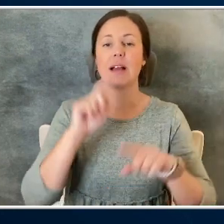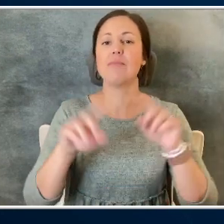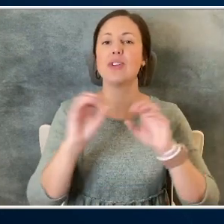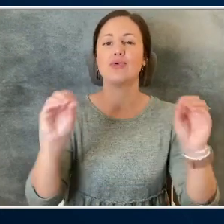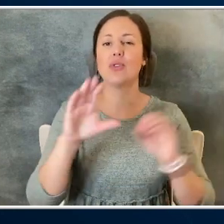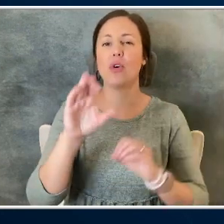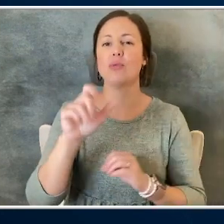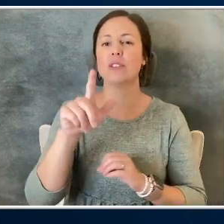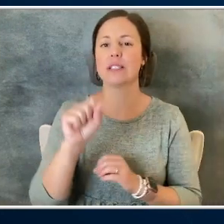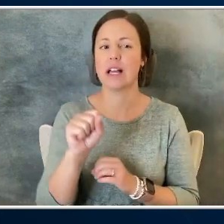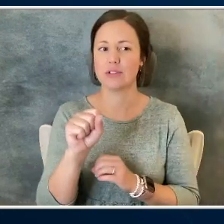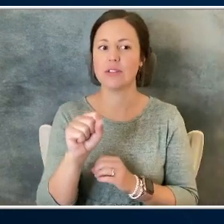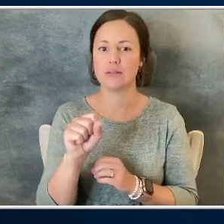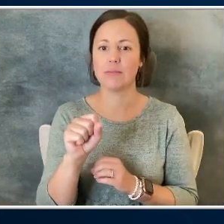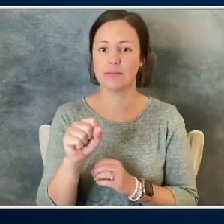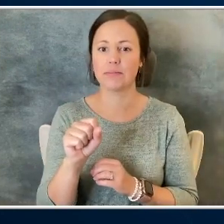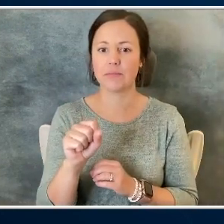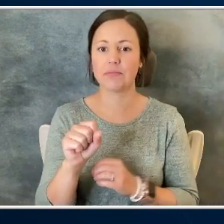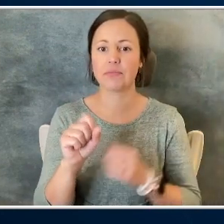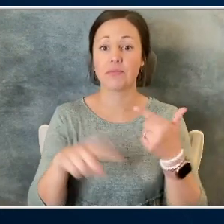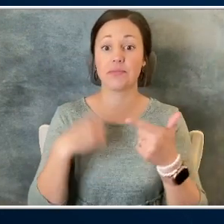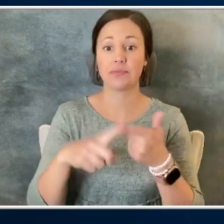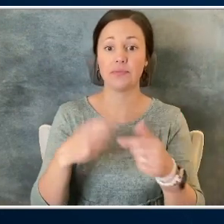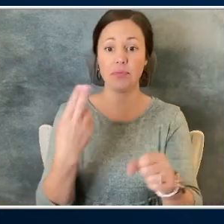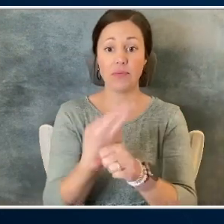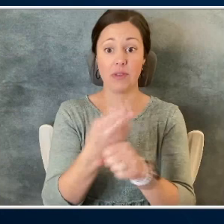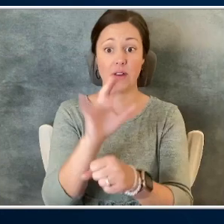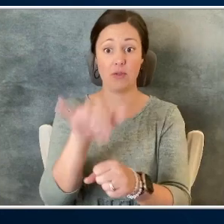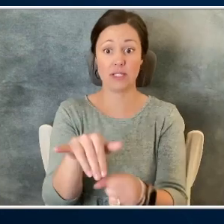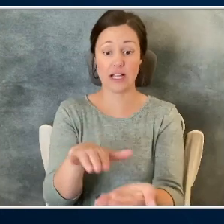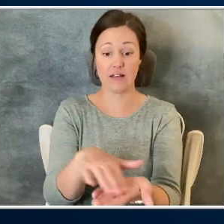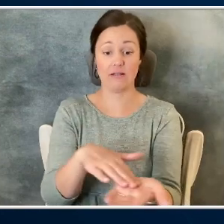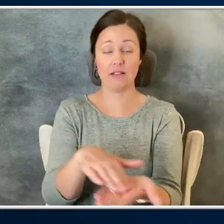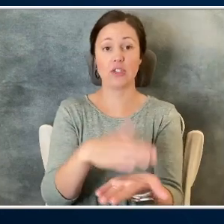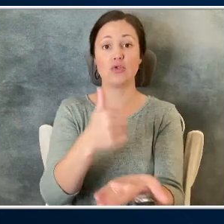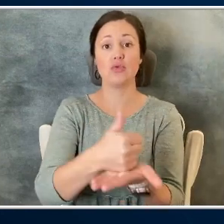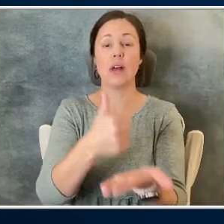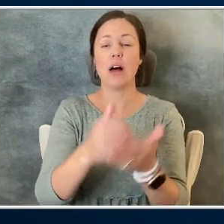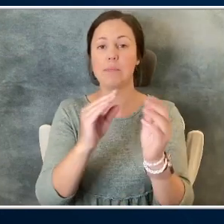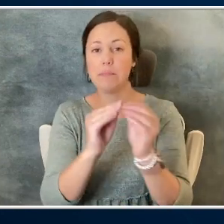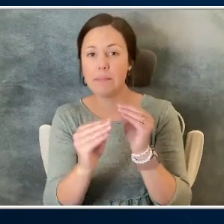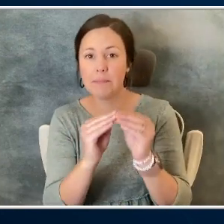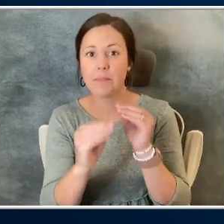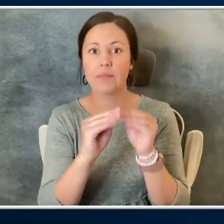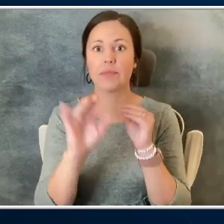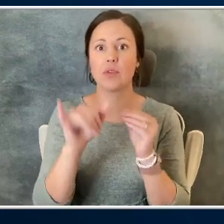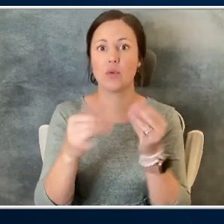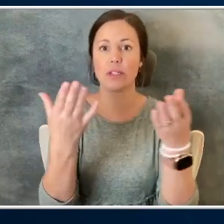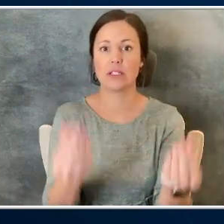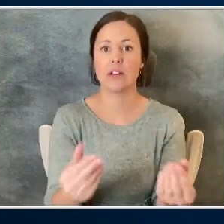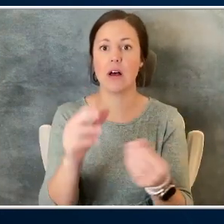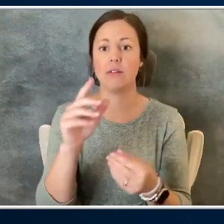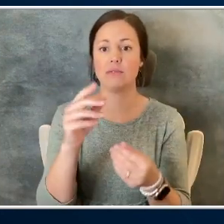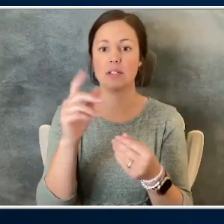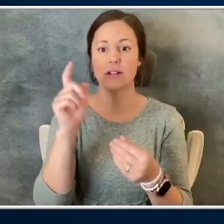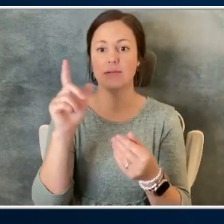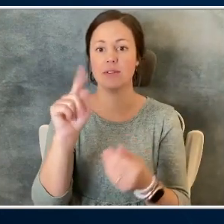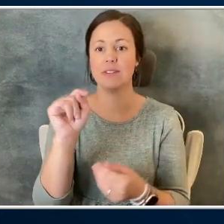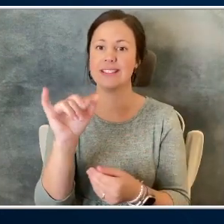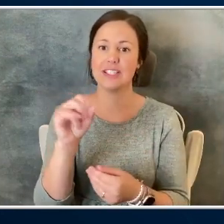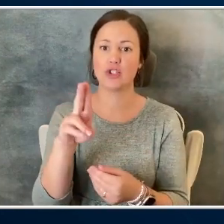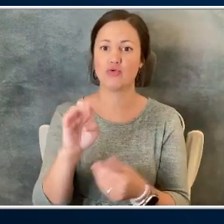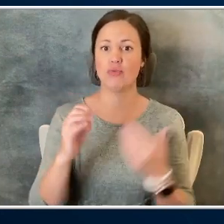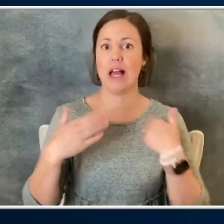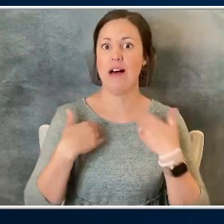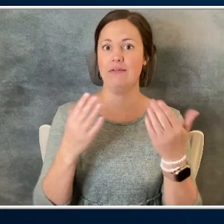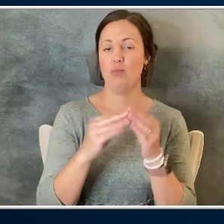a scaffold, and we use it to help reconstruct the soft tissues to give the reconstruction more support, and the